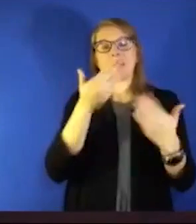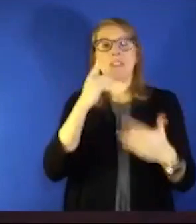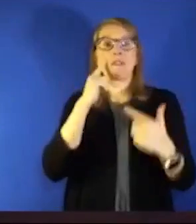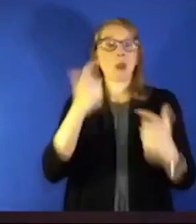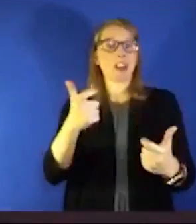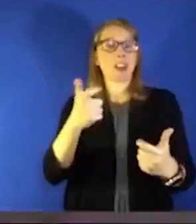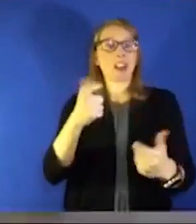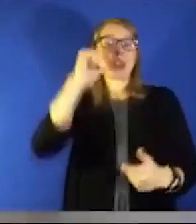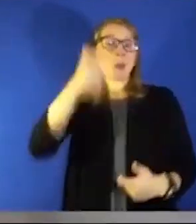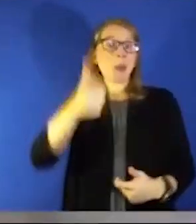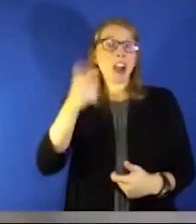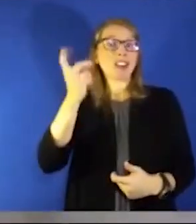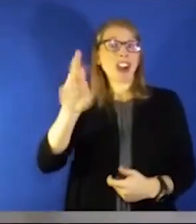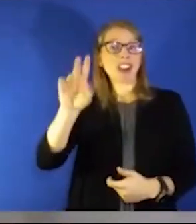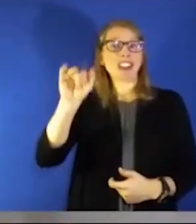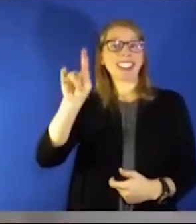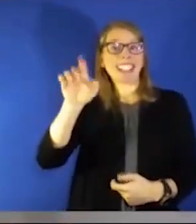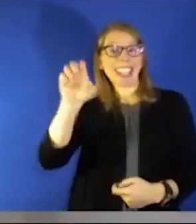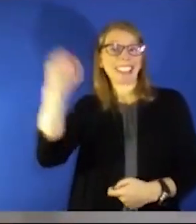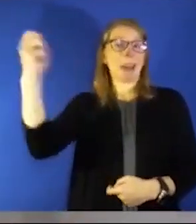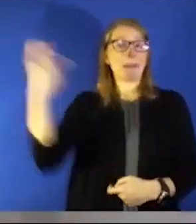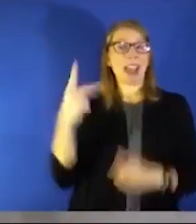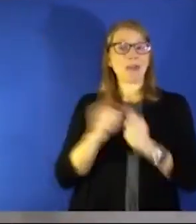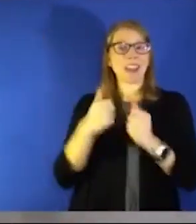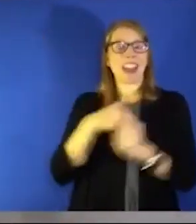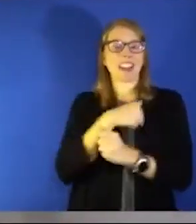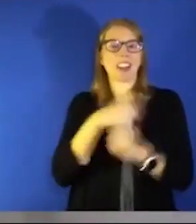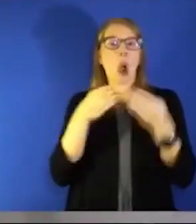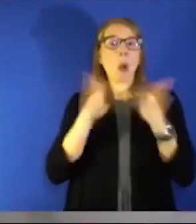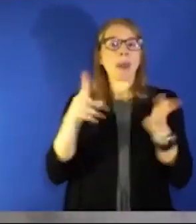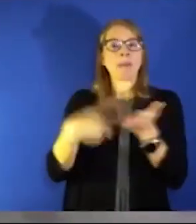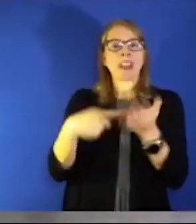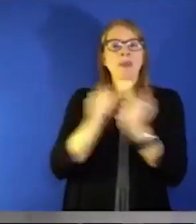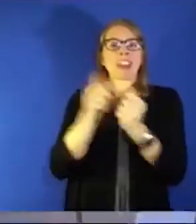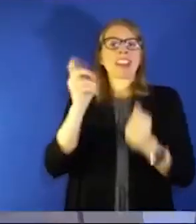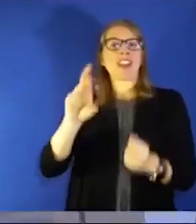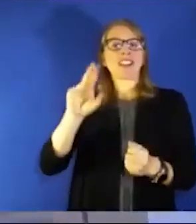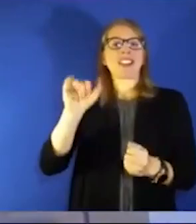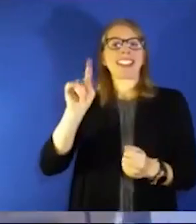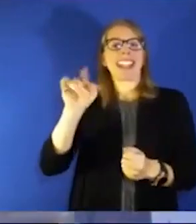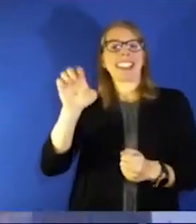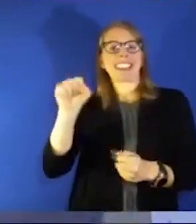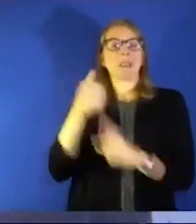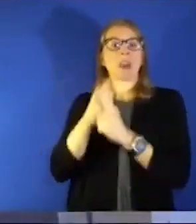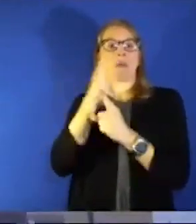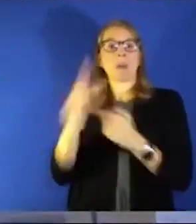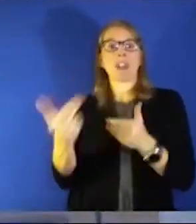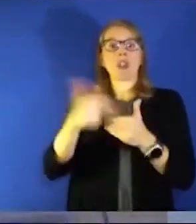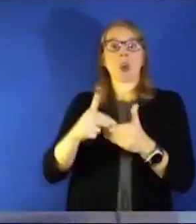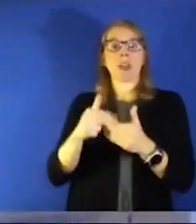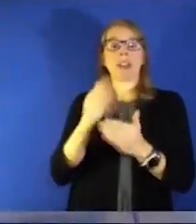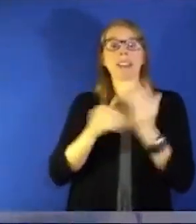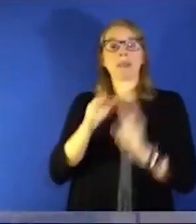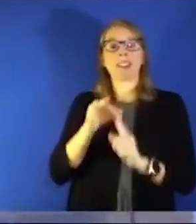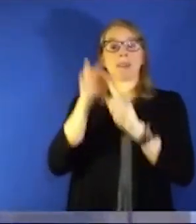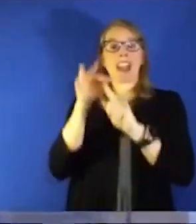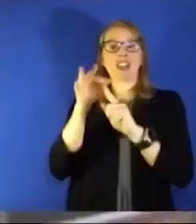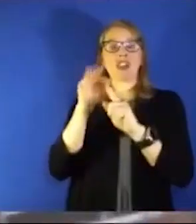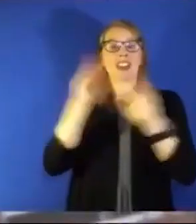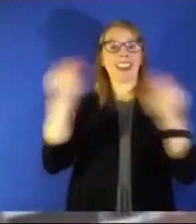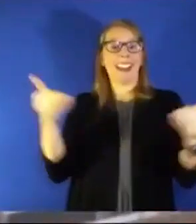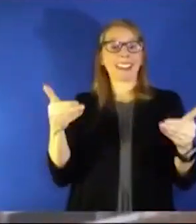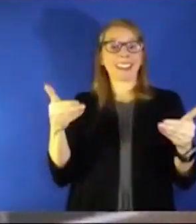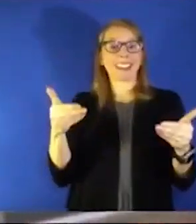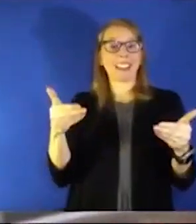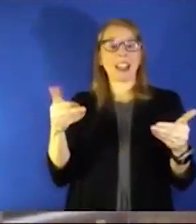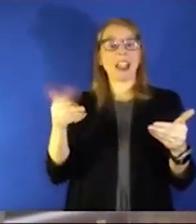Dr. Stites, he is back with us. It's Open Mics with Dr. Stites. He is going to be joined by some special guests. They are pitching in